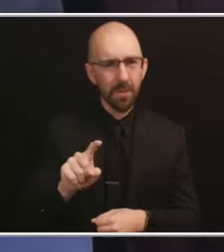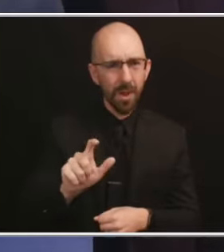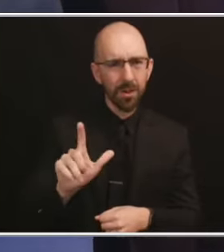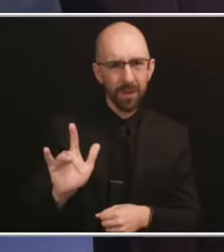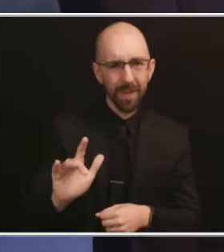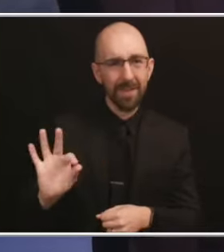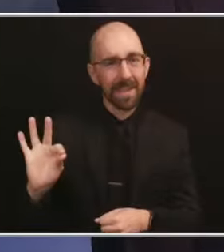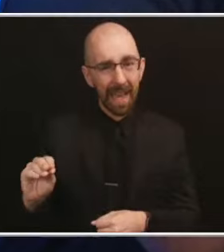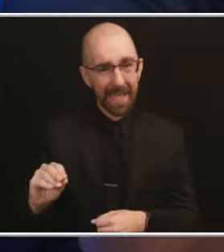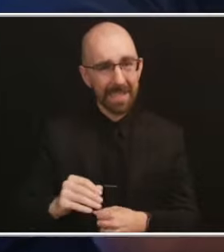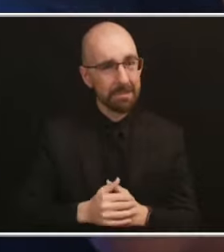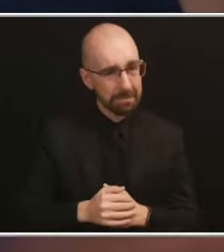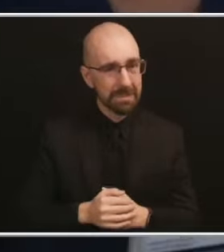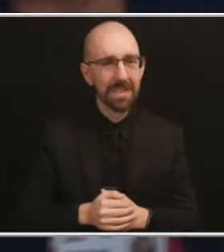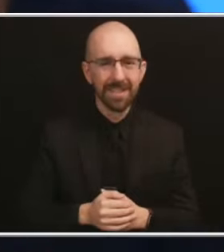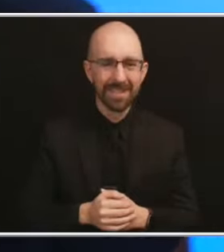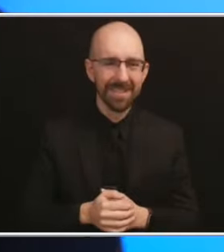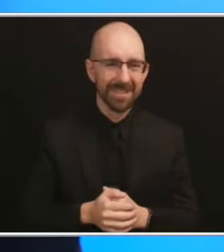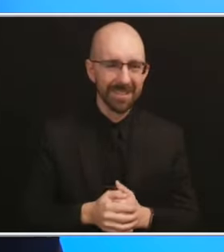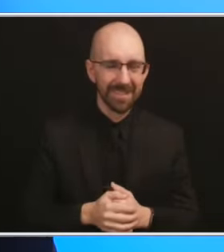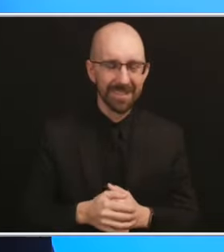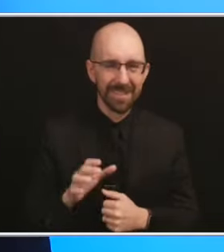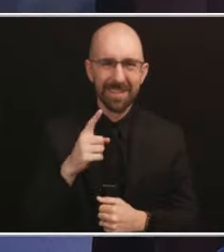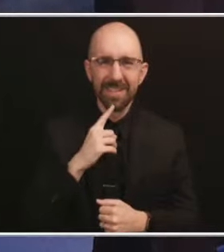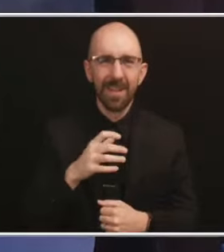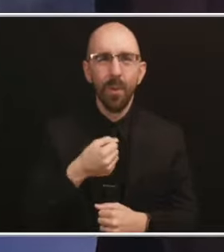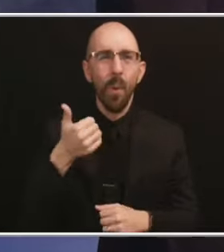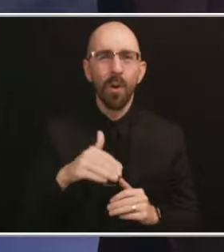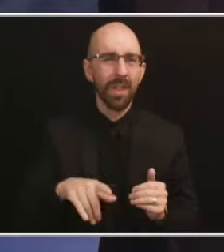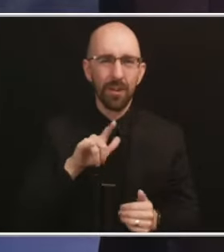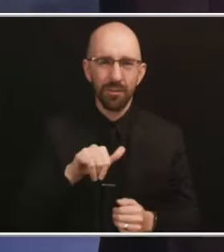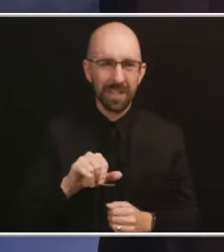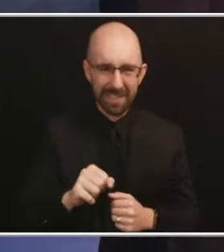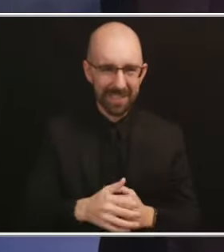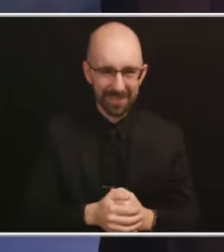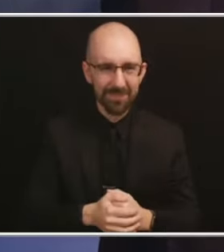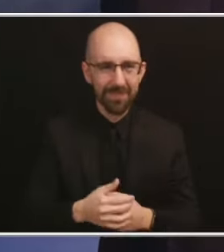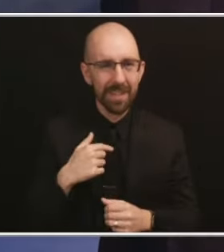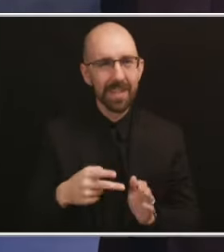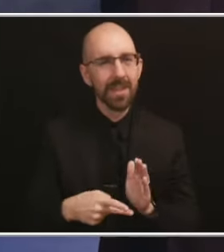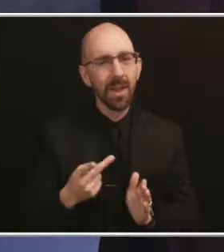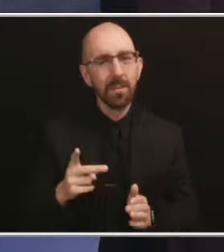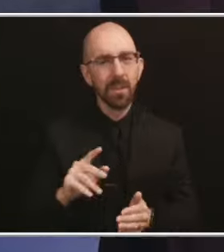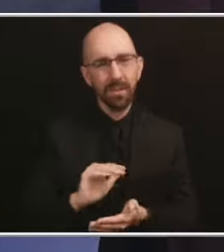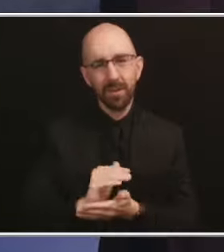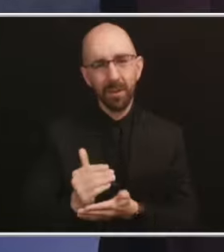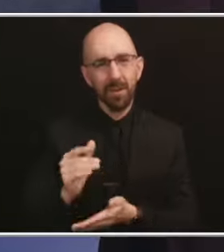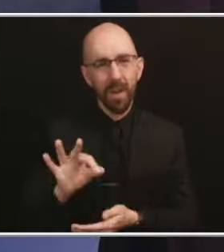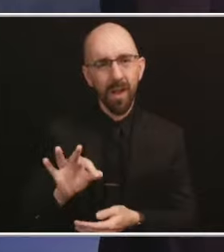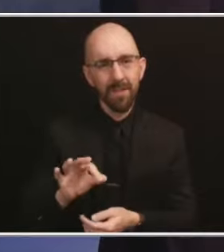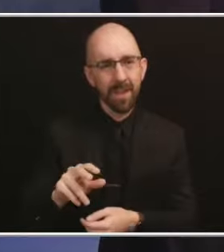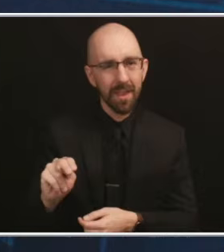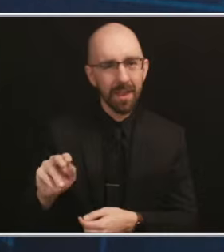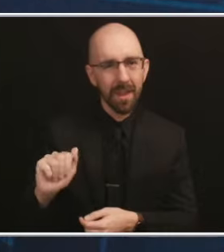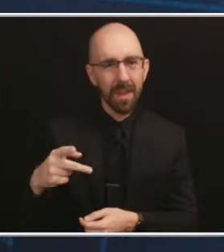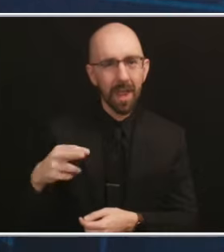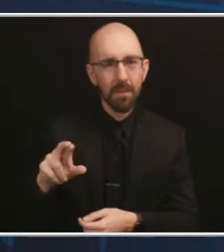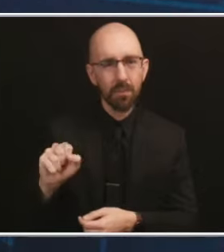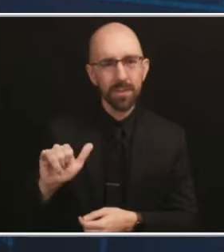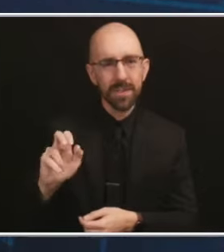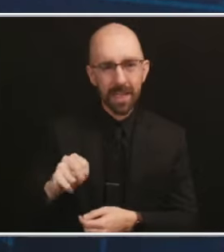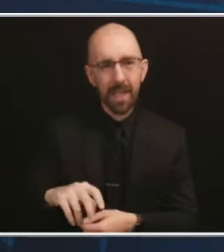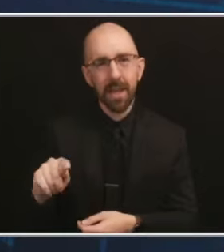happened with that. Let's do a little better on that one, right? I already took my double dose of Naproxen this morning and Tylenol. And I'm just